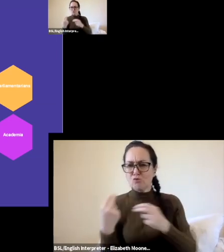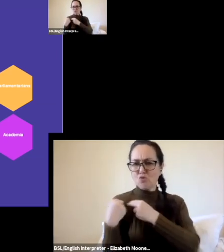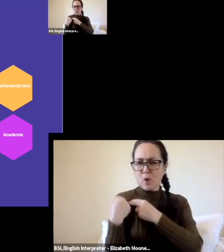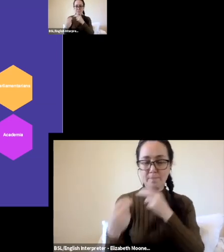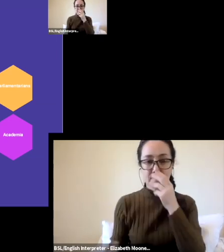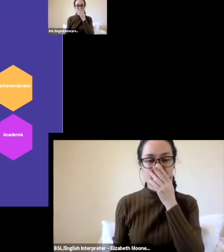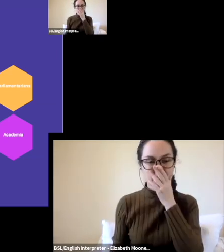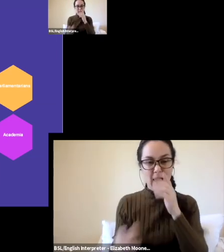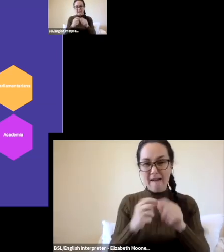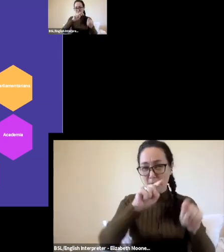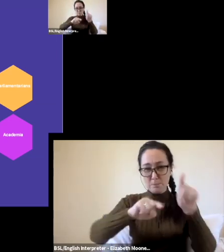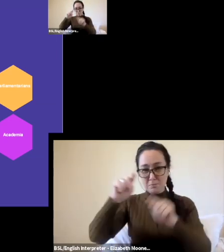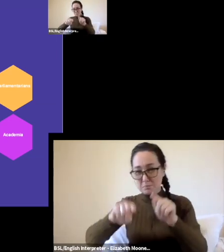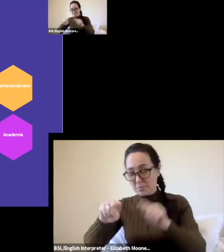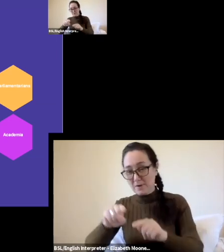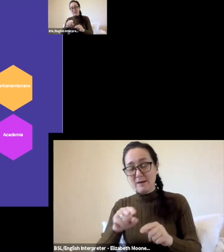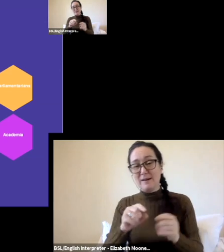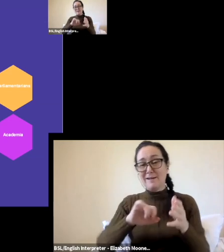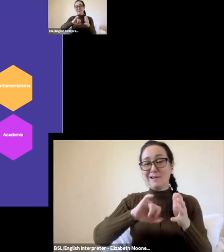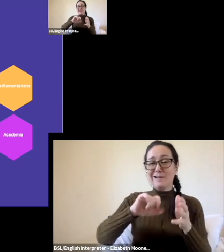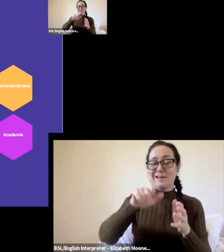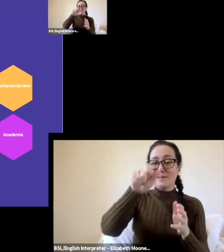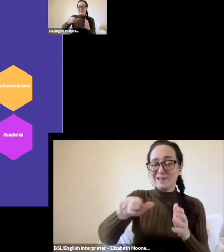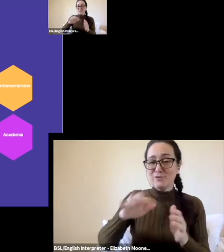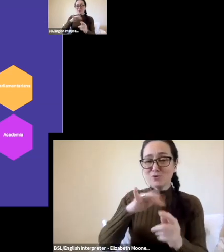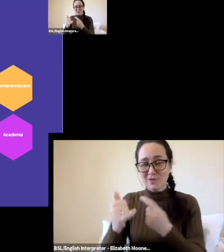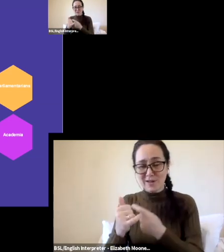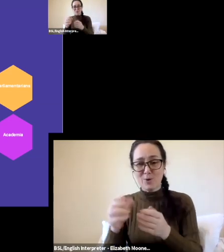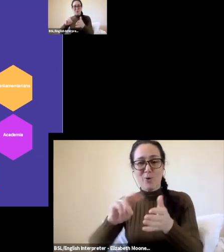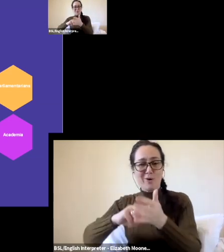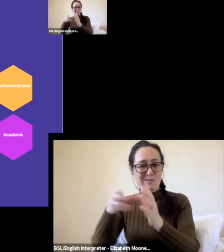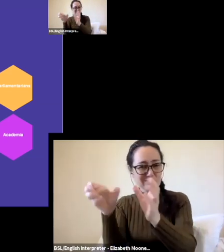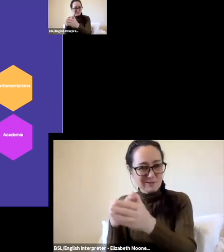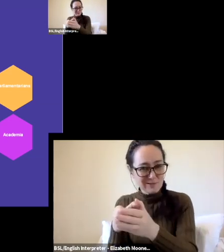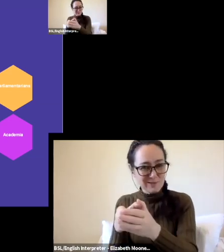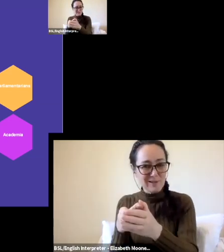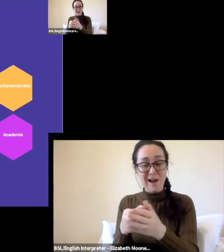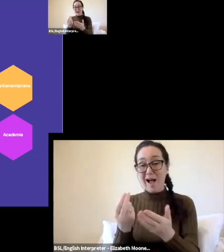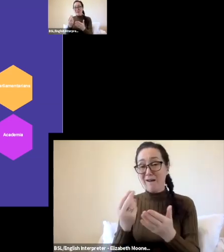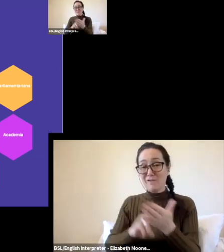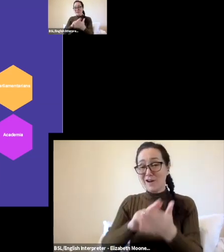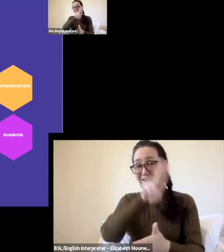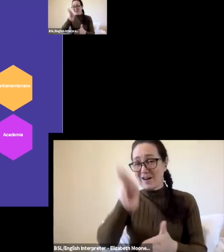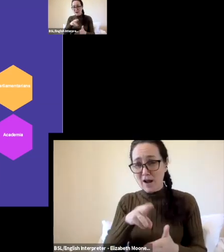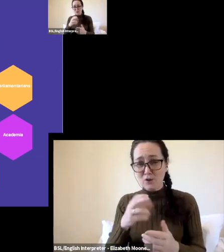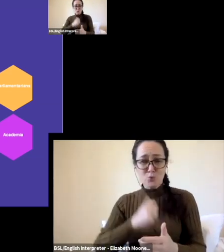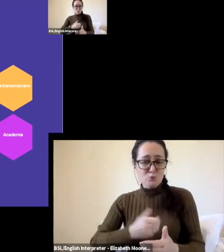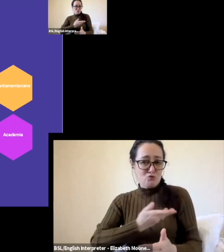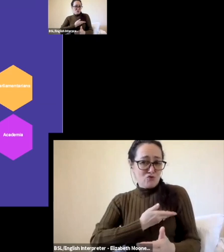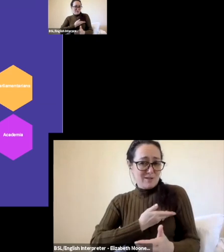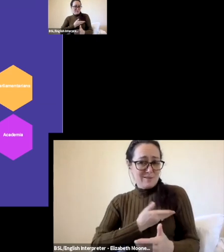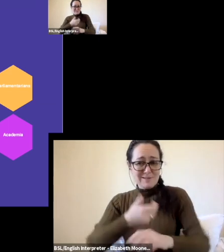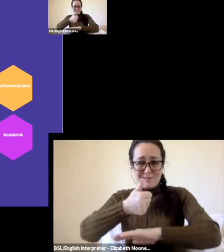society organizations that are NGOs or human rights defenders, but we have, of course, national human rights institutions, but